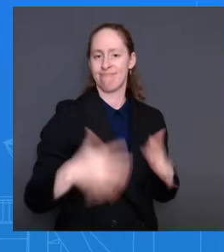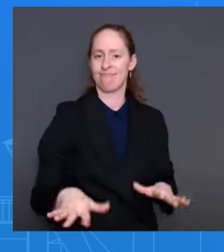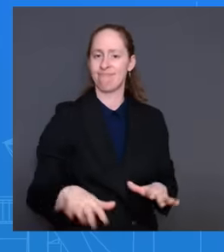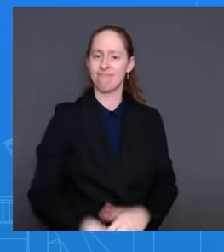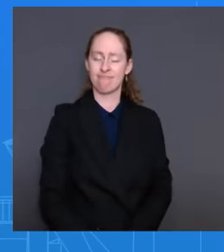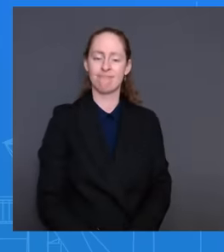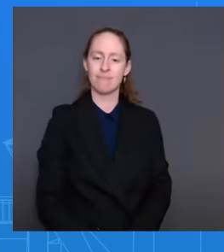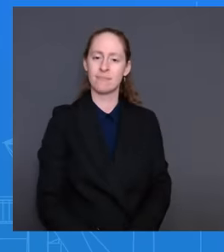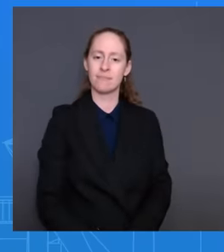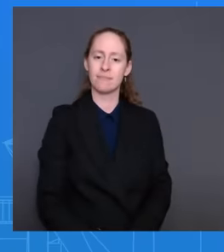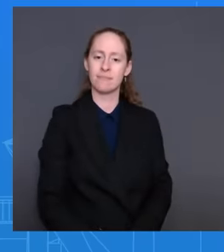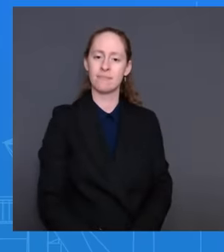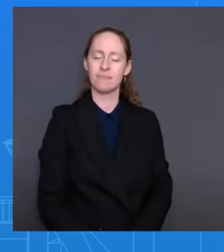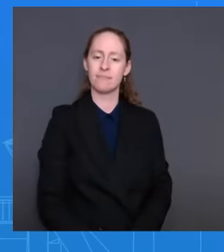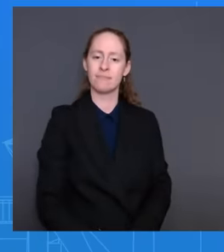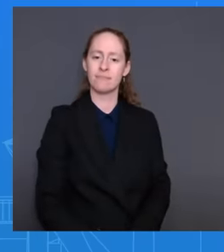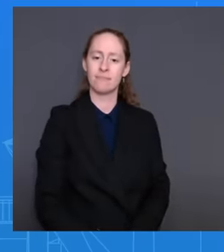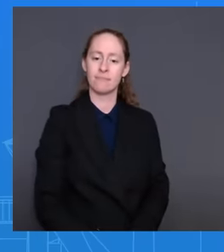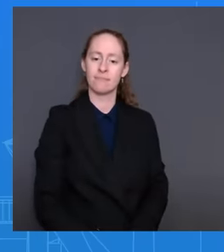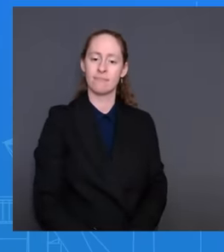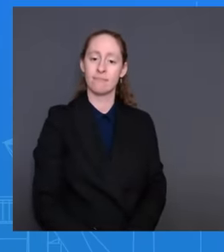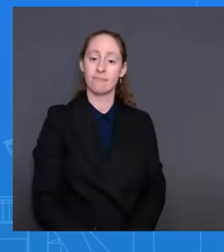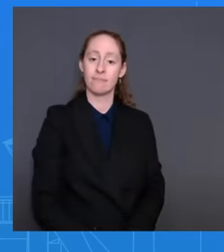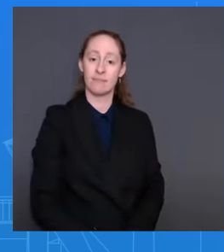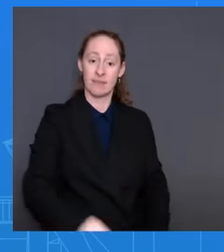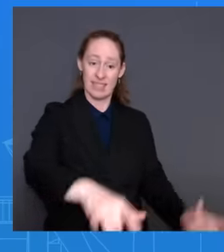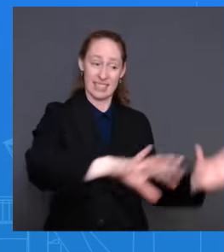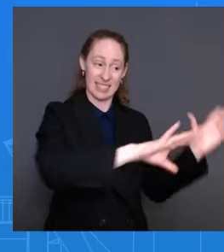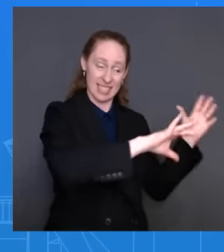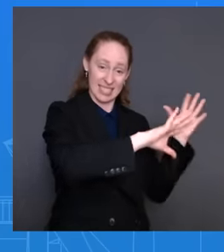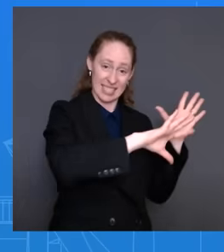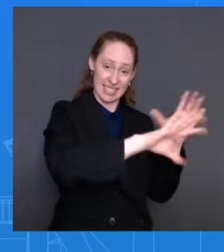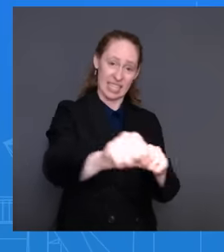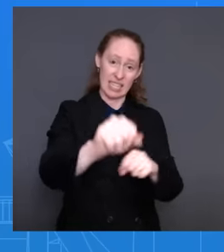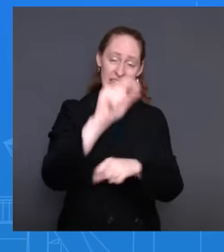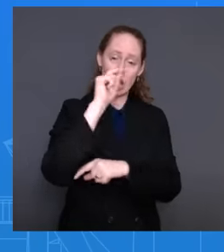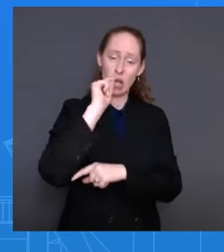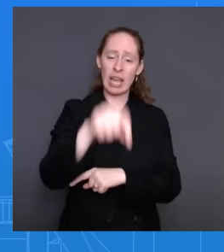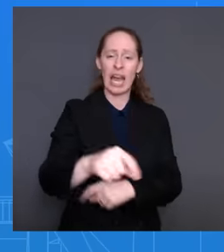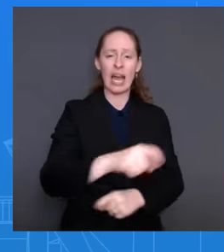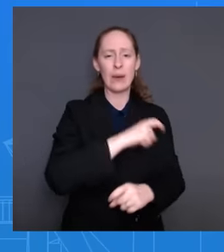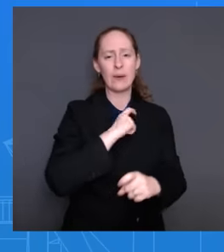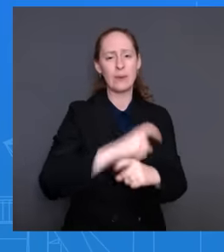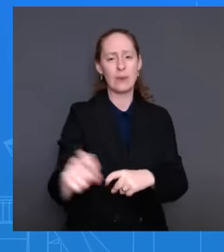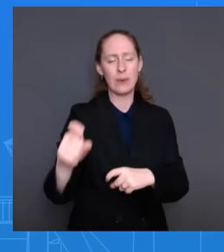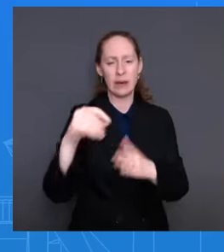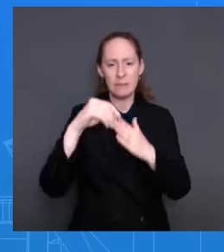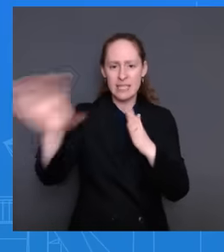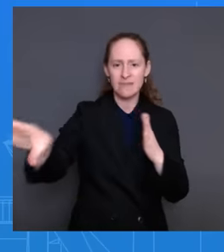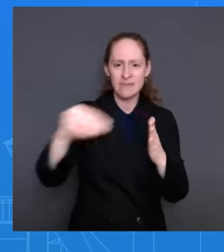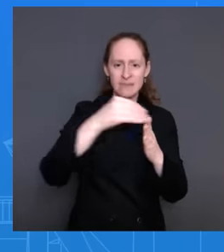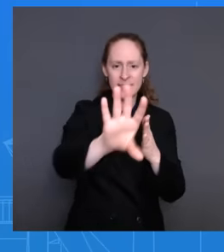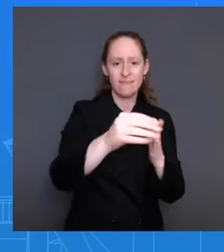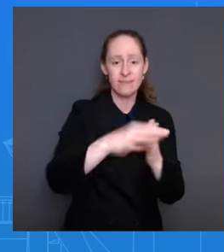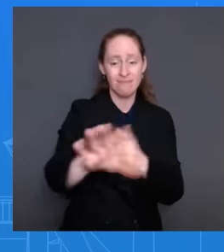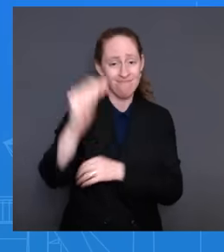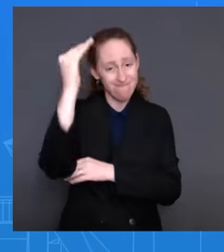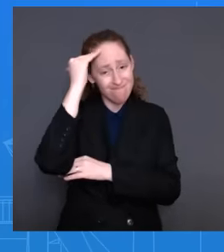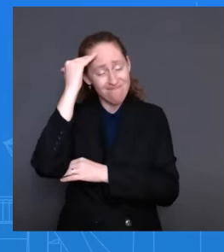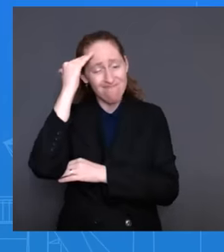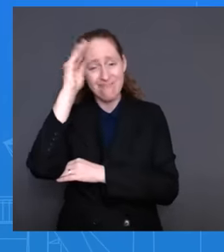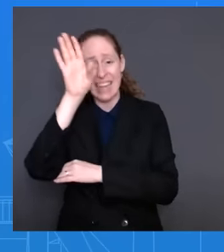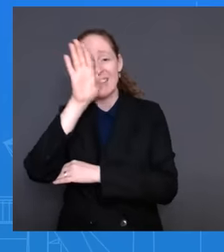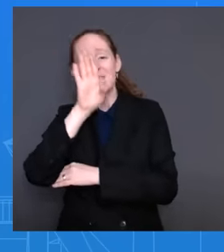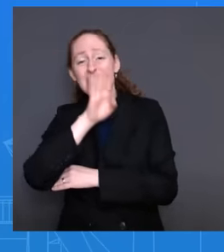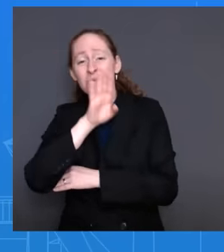And so the president, his goal right now and what he is frustrated about is what the American people have to go through and what they are trying to